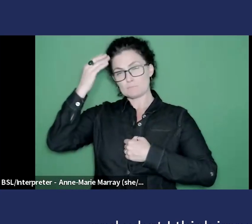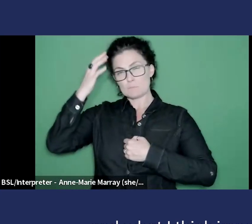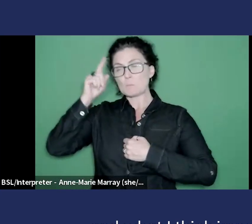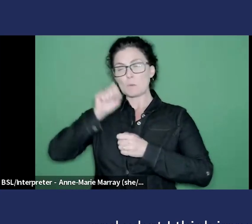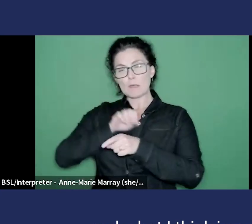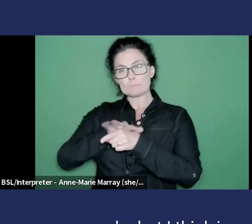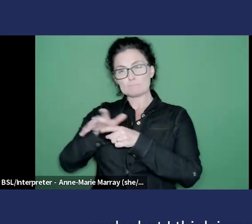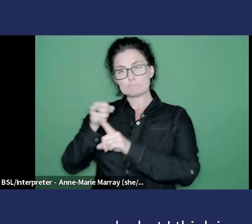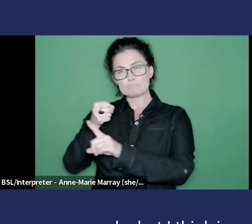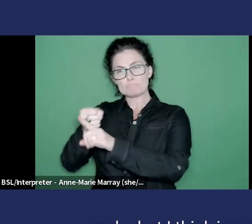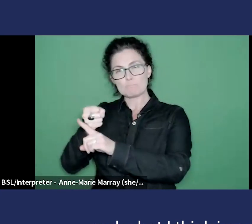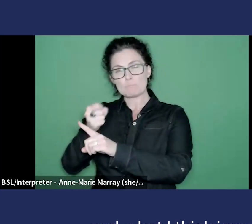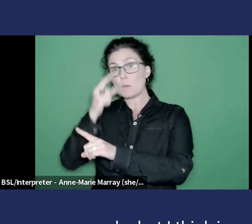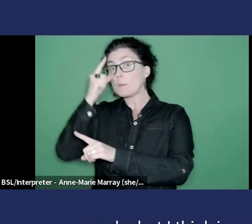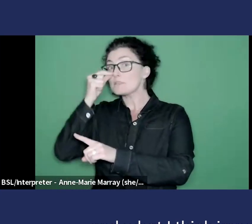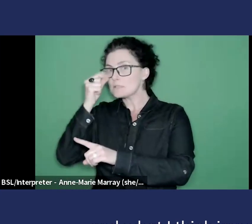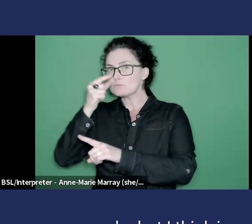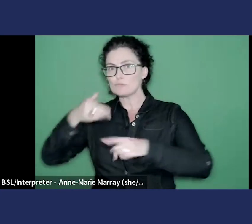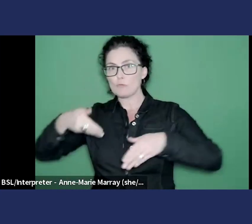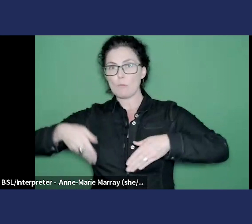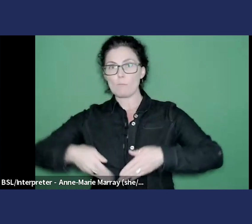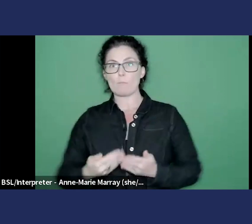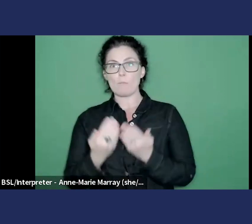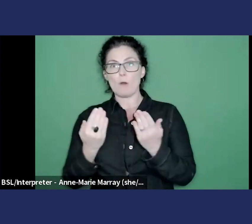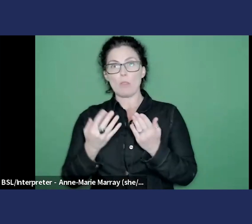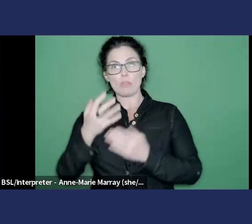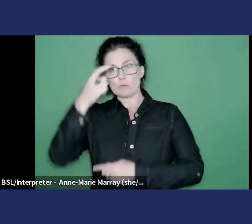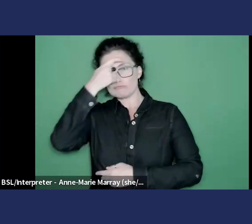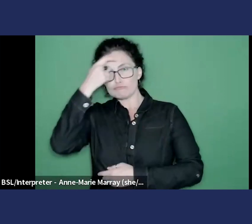trauma and what can help. And